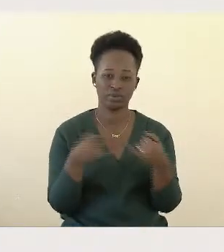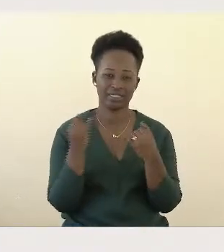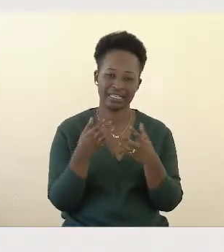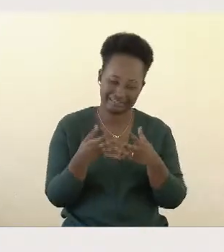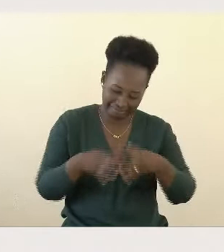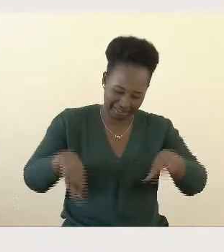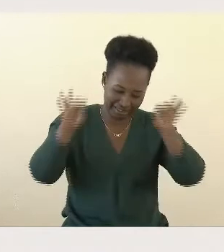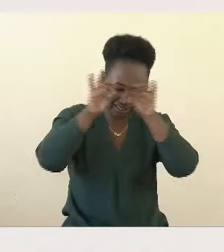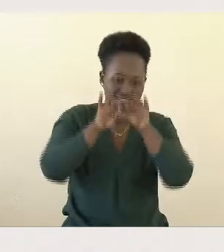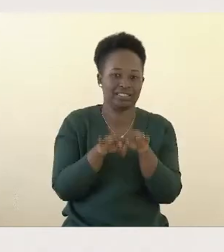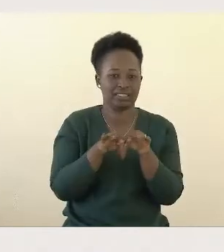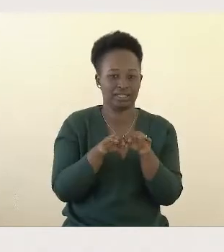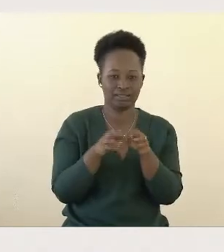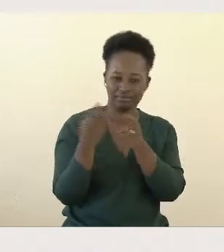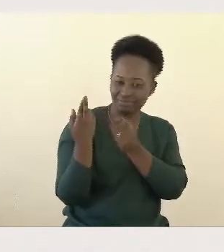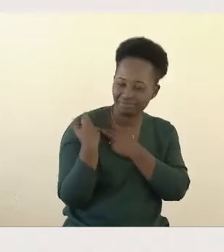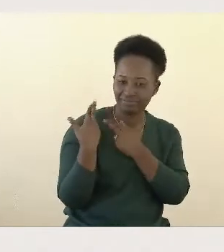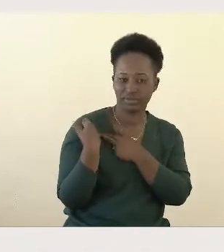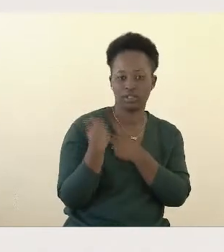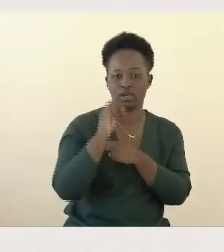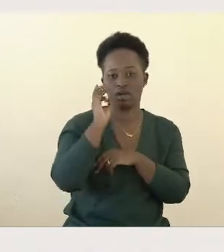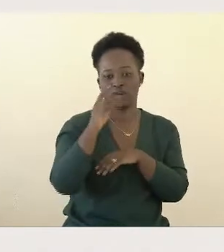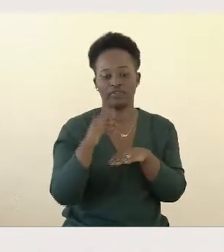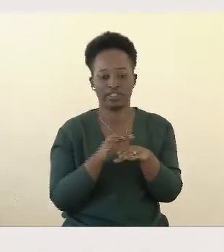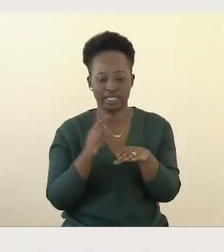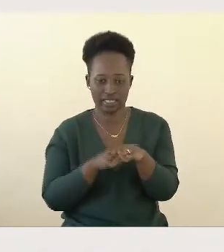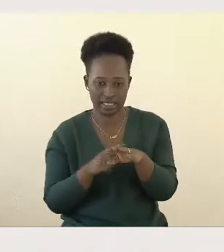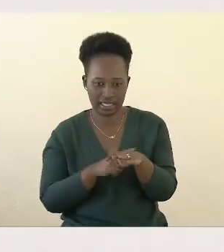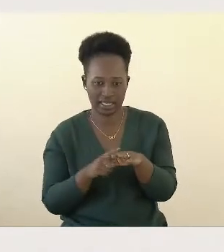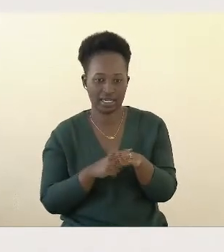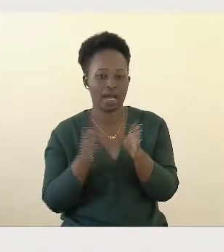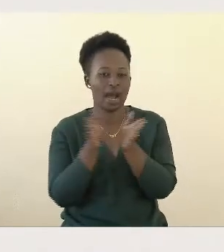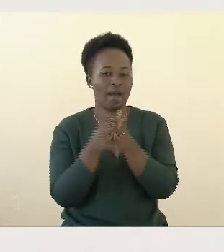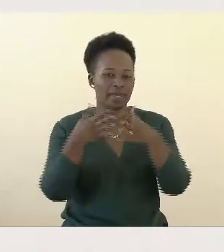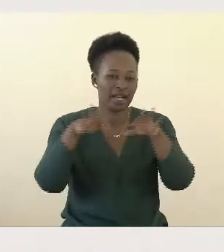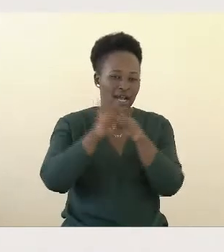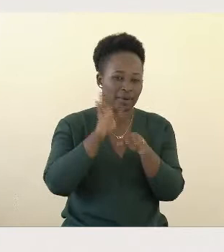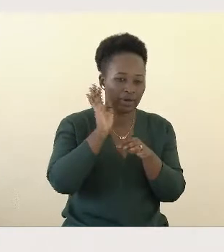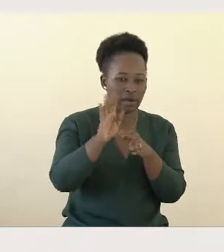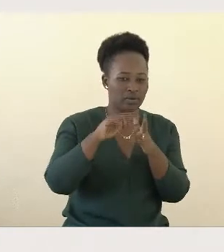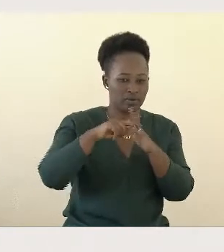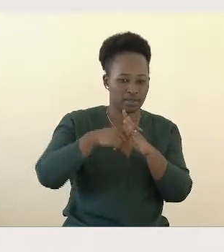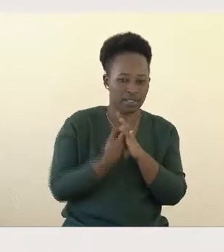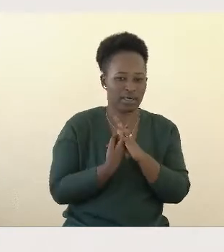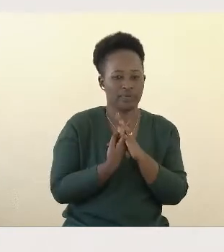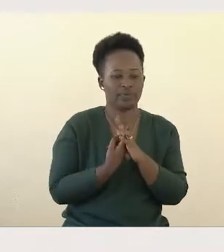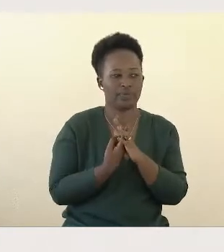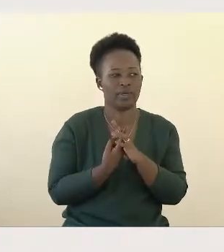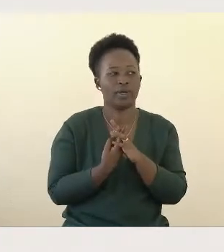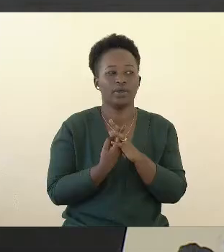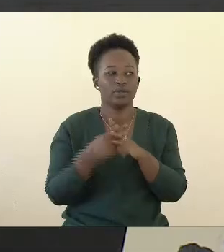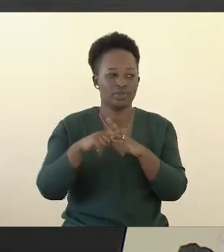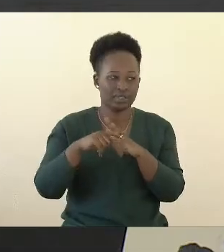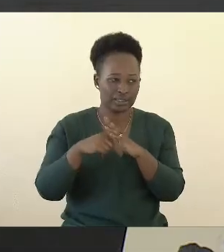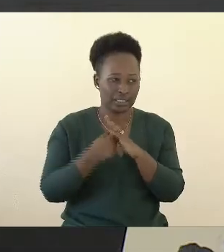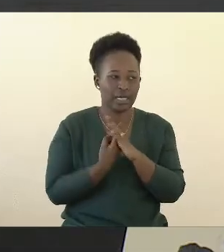of the skin. We have talked about explain the importance of the skin in homeostatic regulation of body temperature.